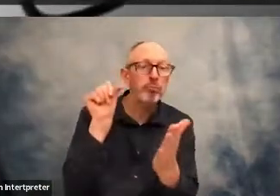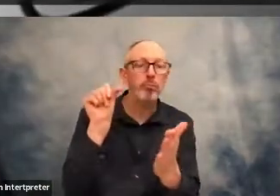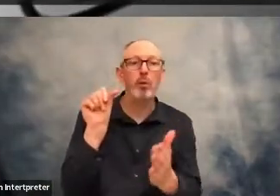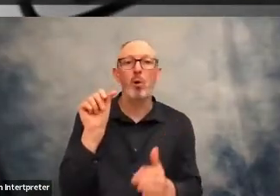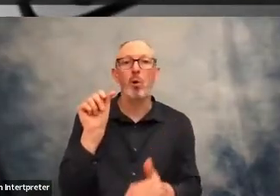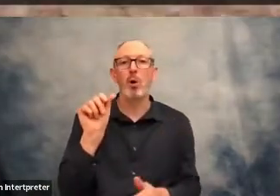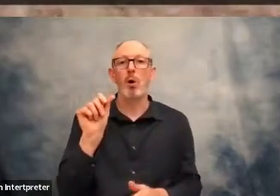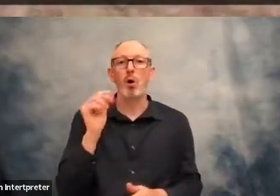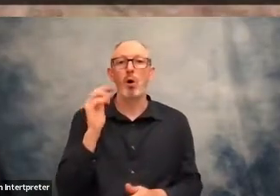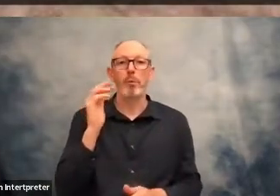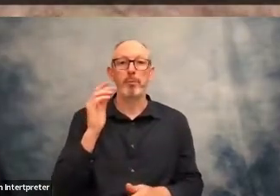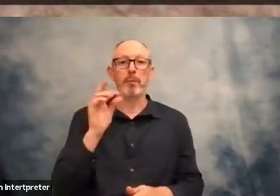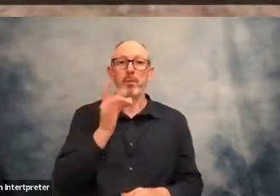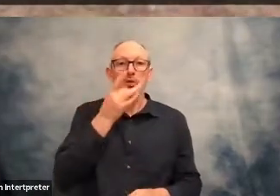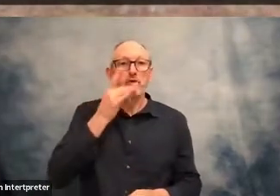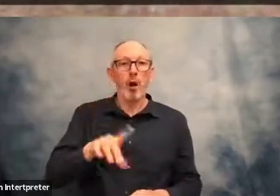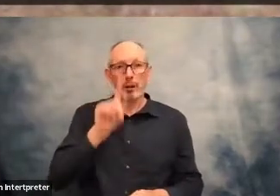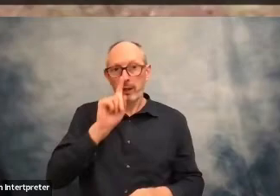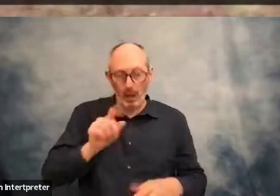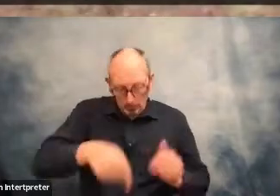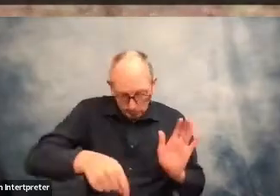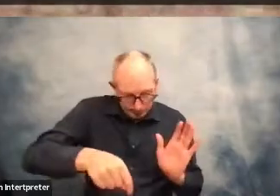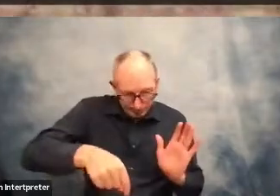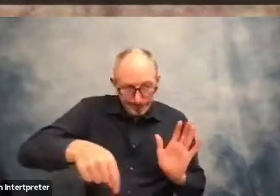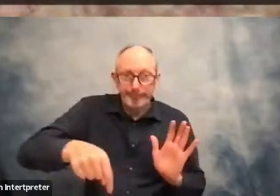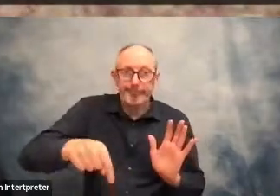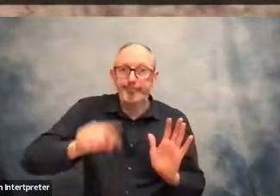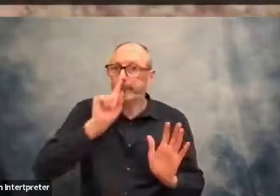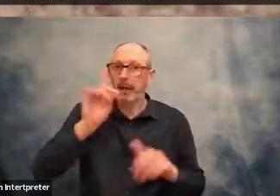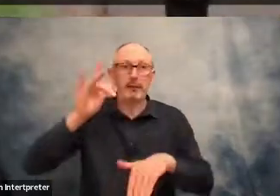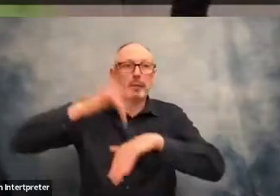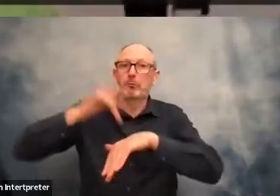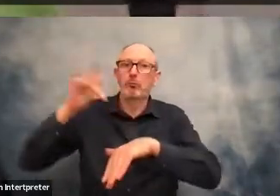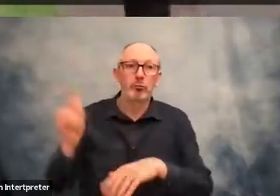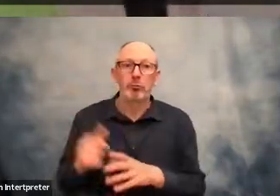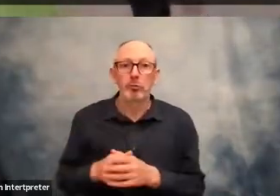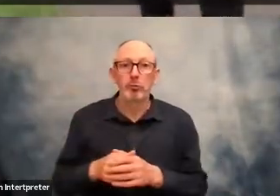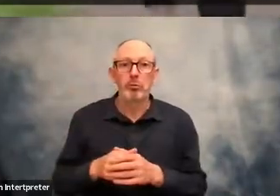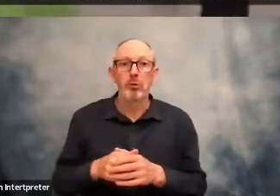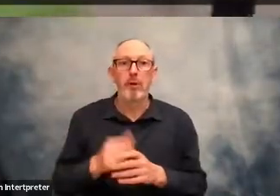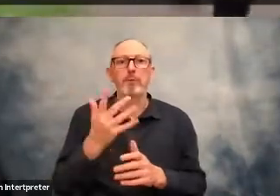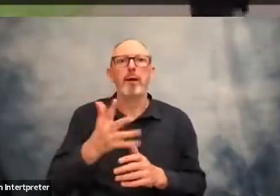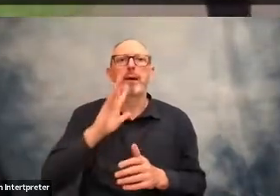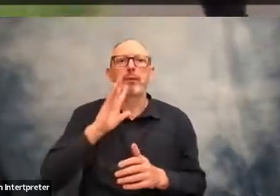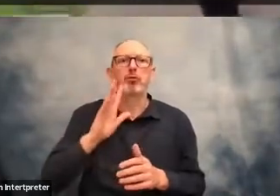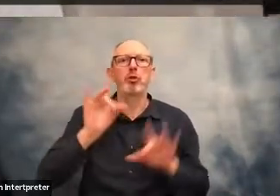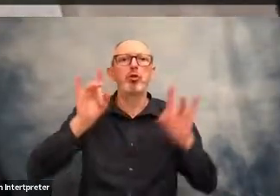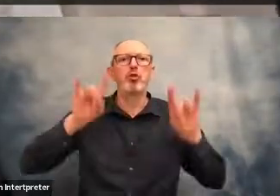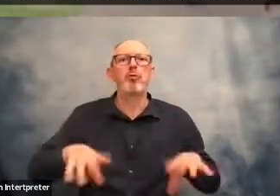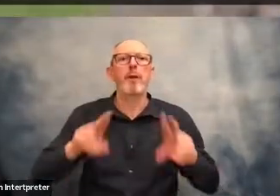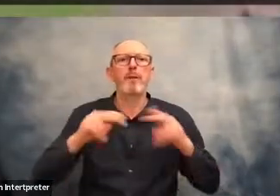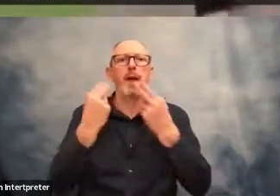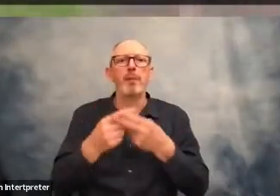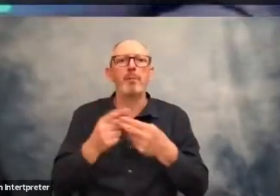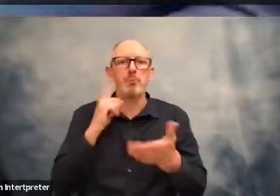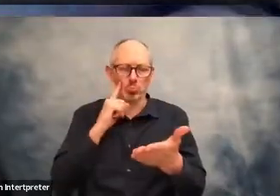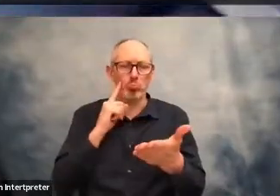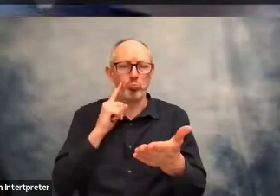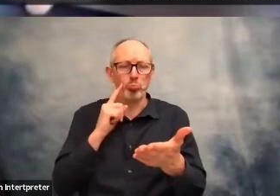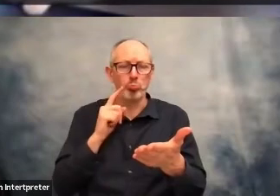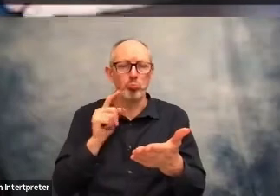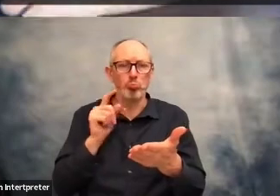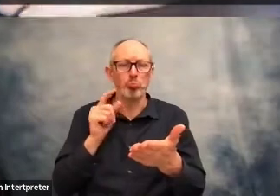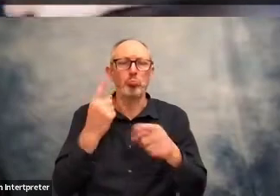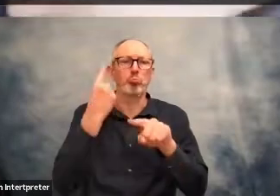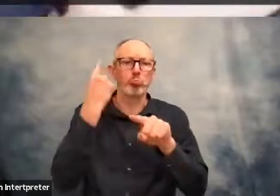out of reach for the child. More than 500 Australian families have already validated the concept. 87%